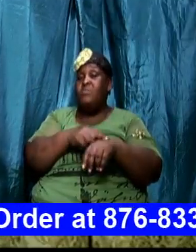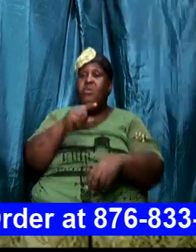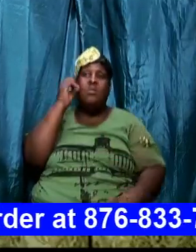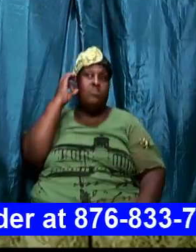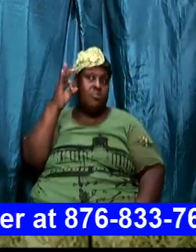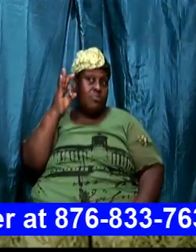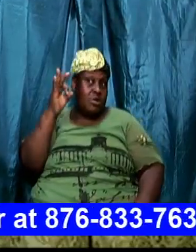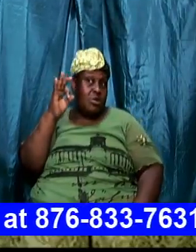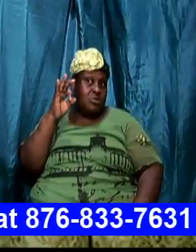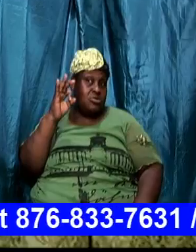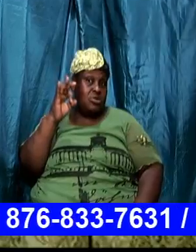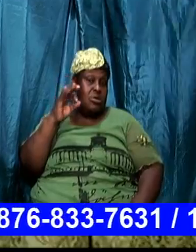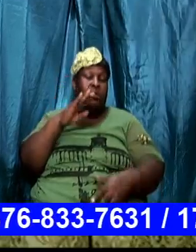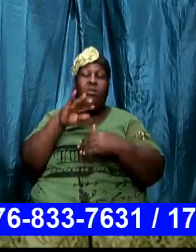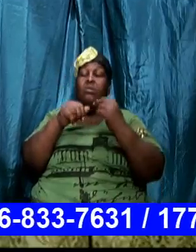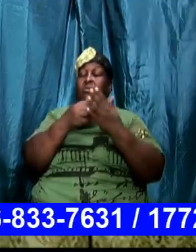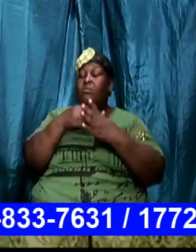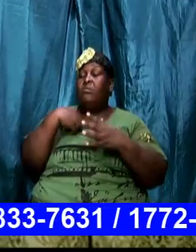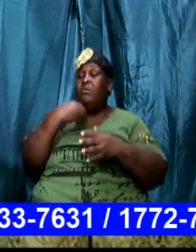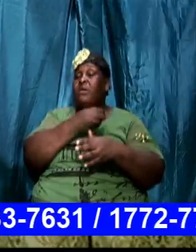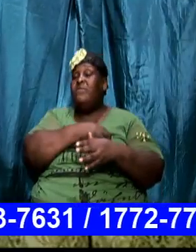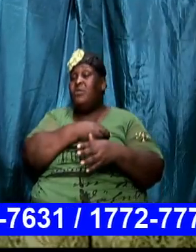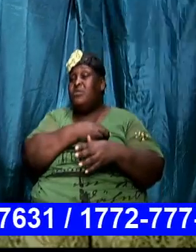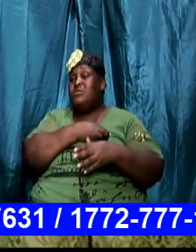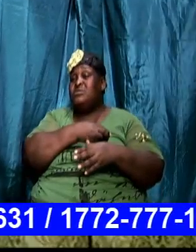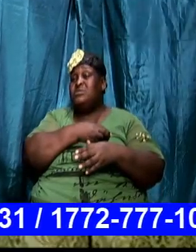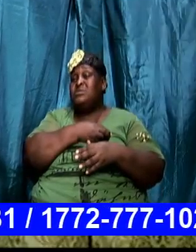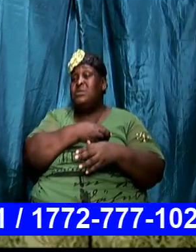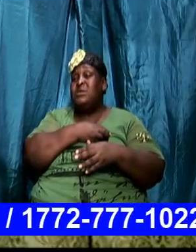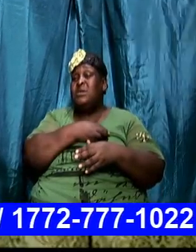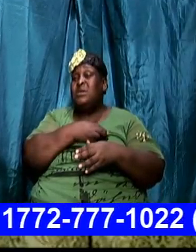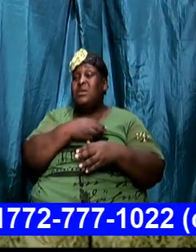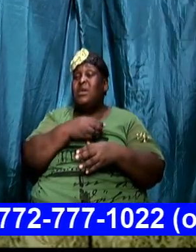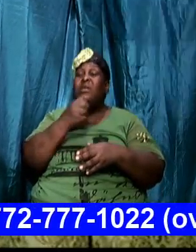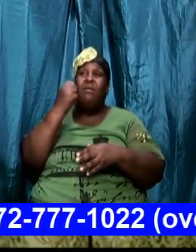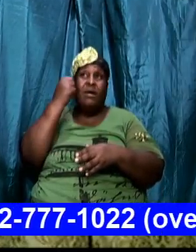can capture it and have it and hide it in our hearts.